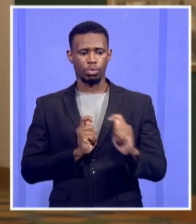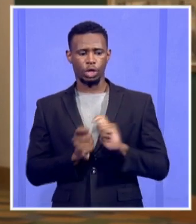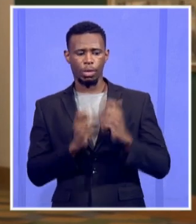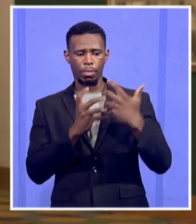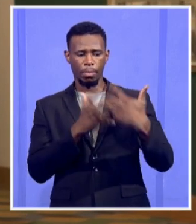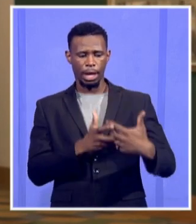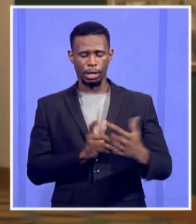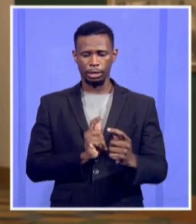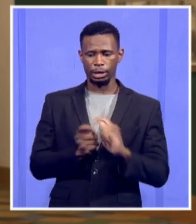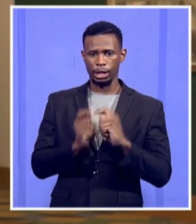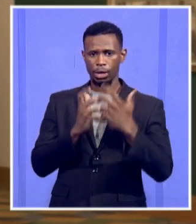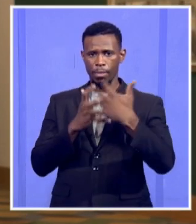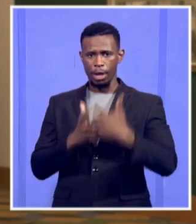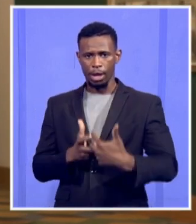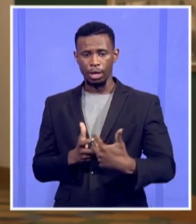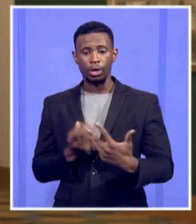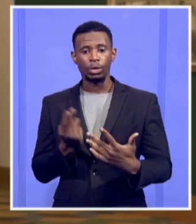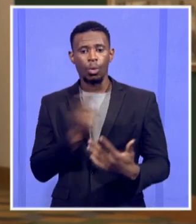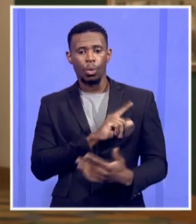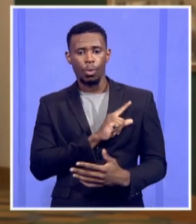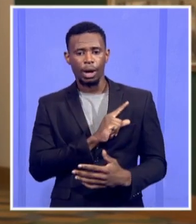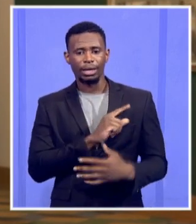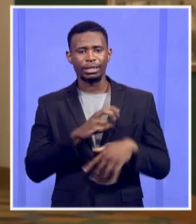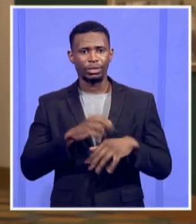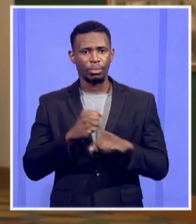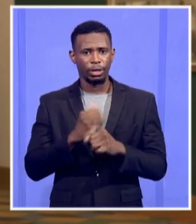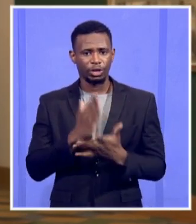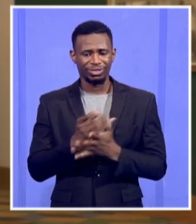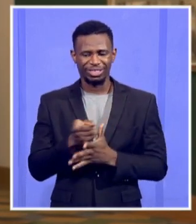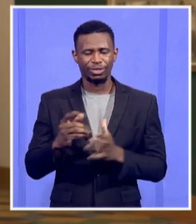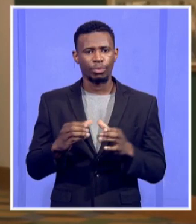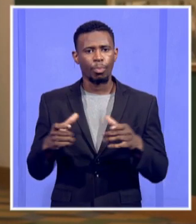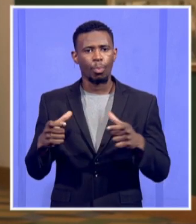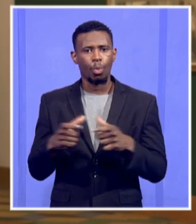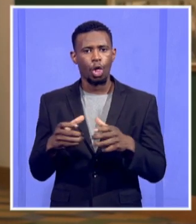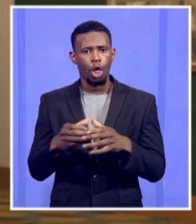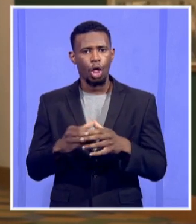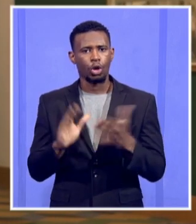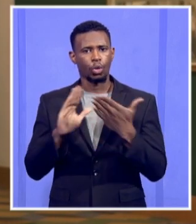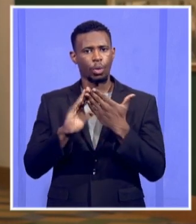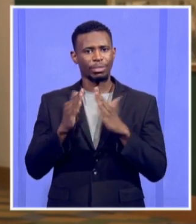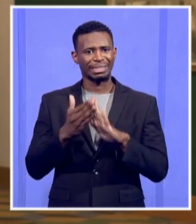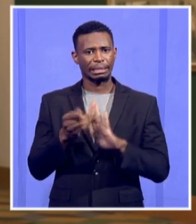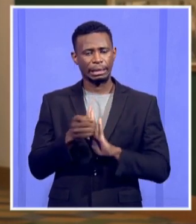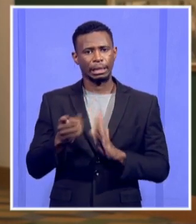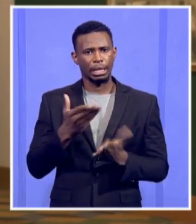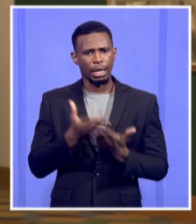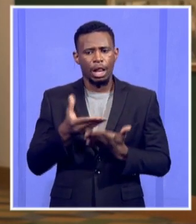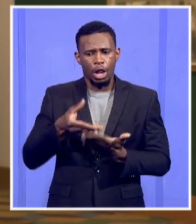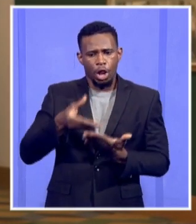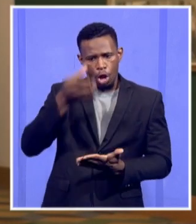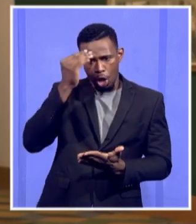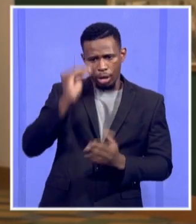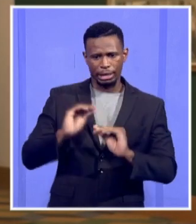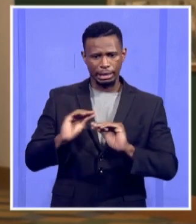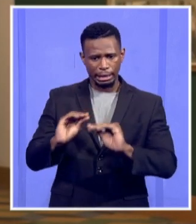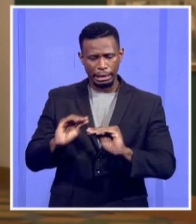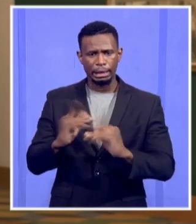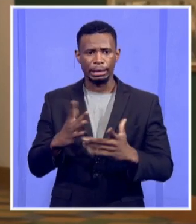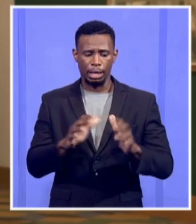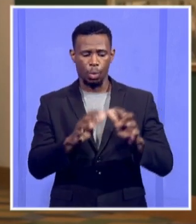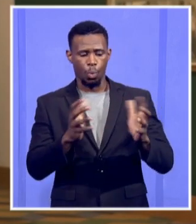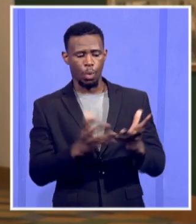that particularly small communities are able to first of all learn and understand climate change,